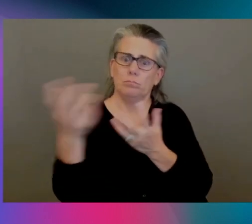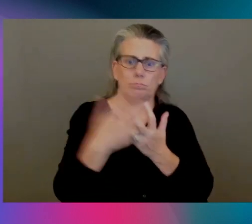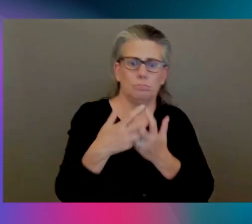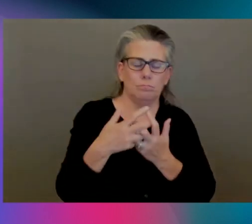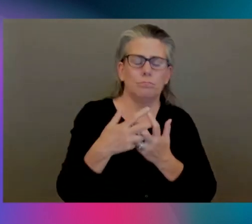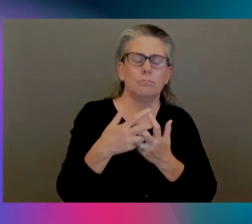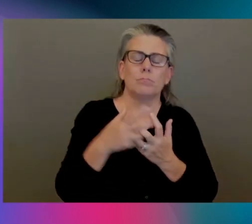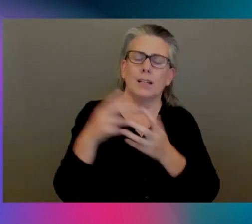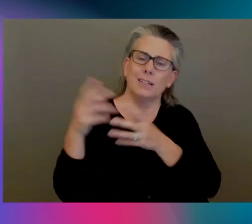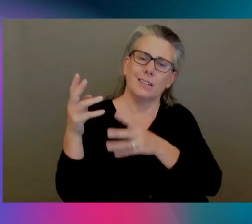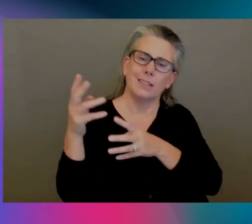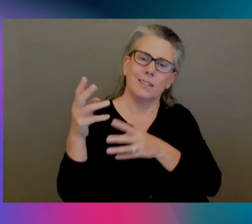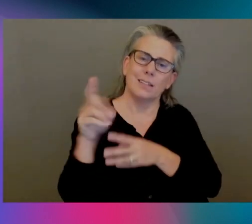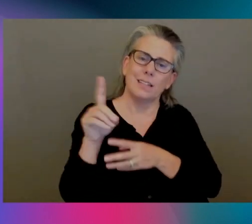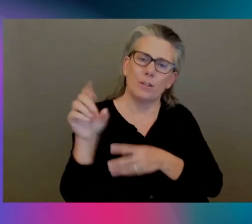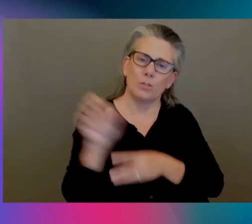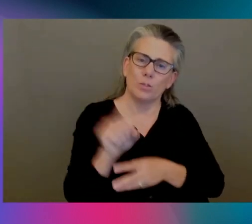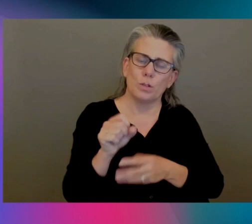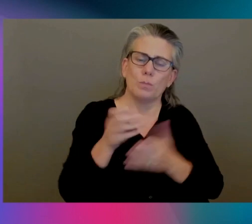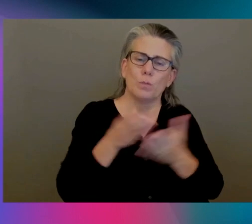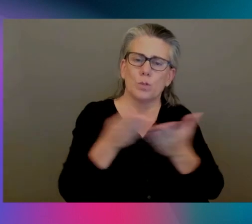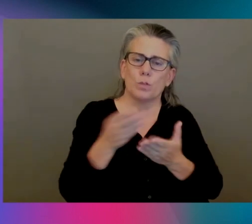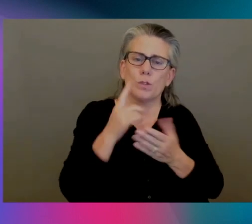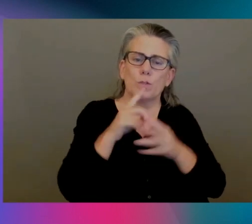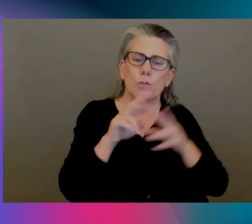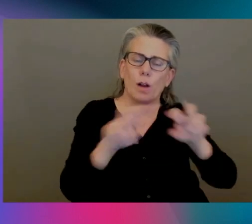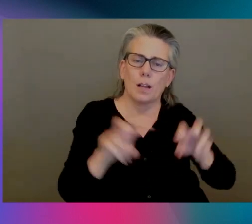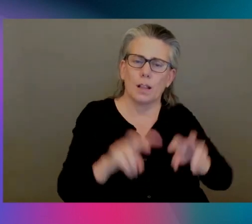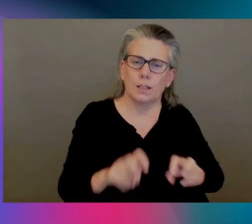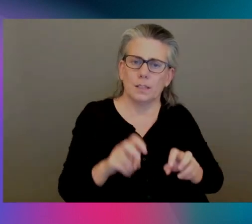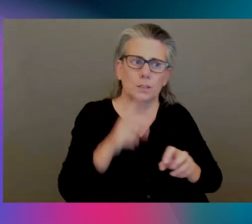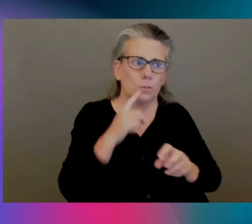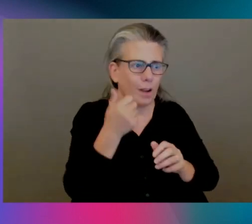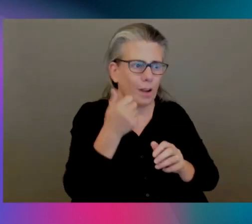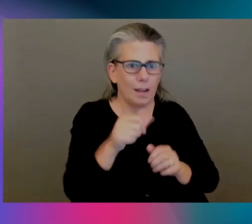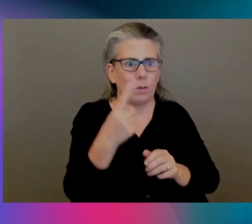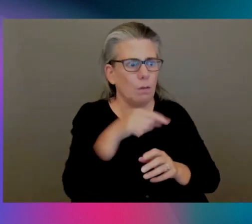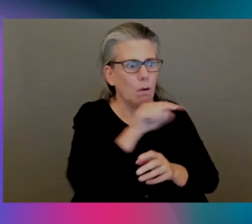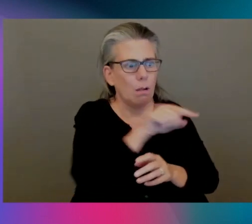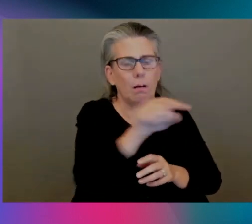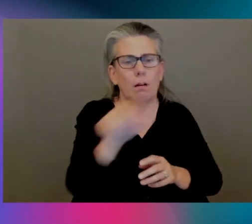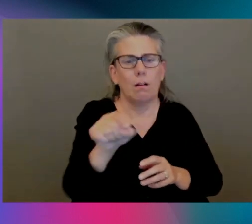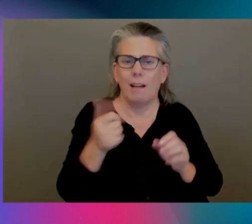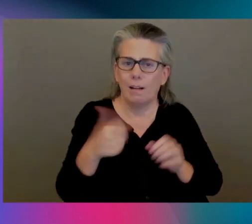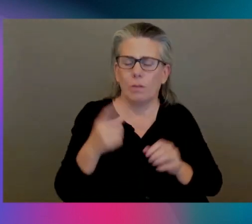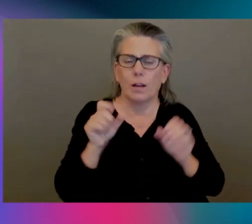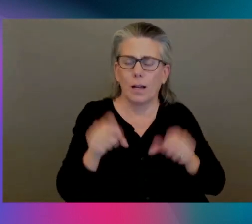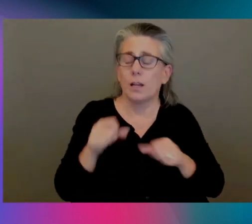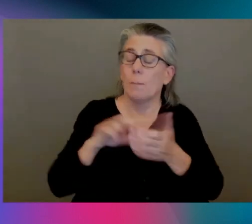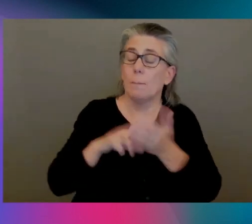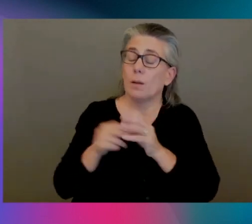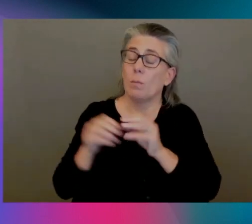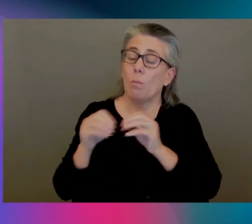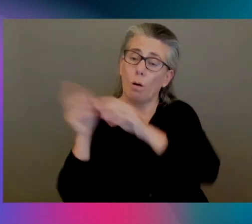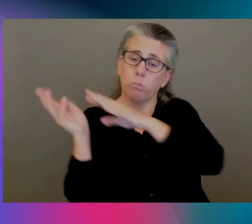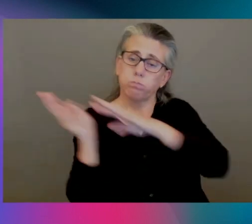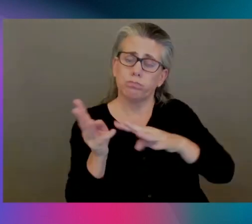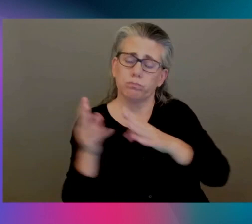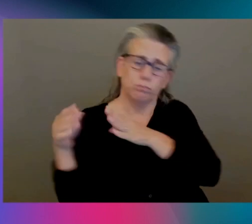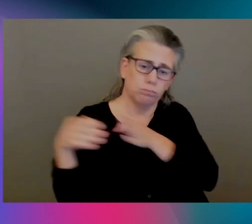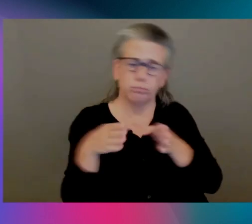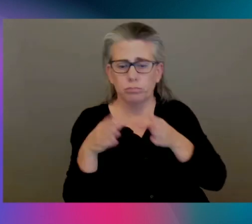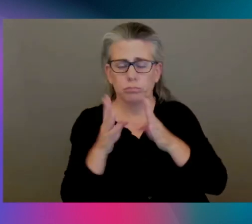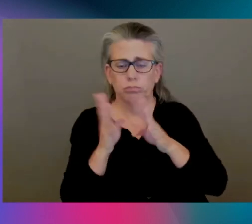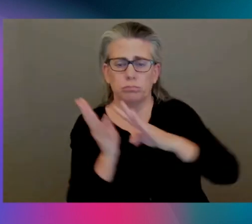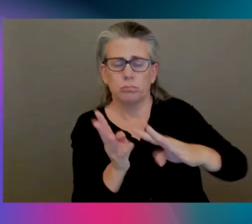for analytics. So we're essentially not only streamlining the acquisition of data, but streamlining access to